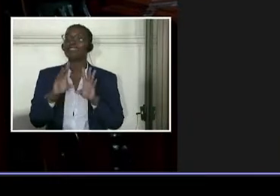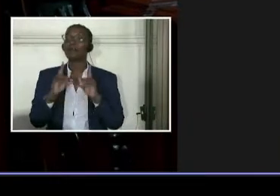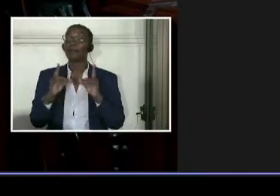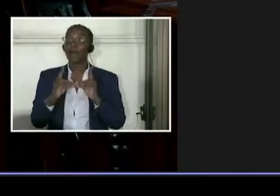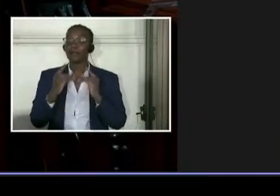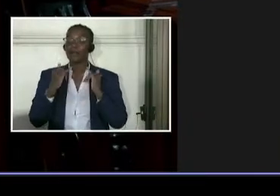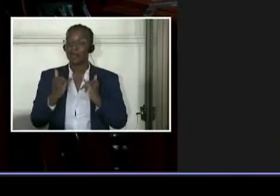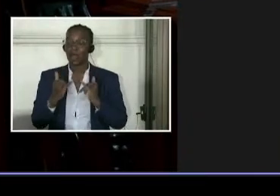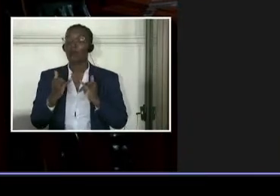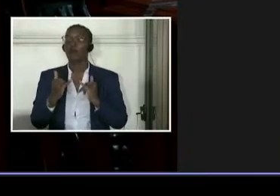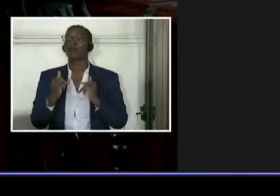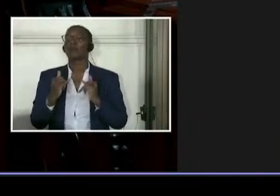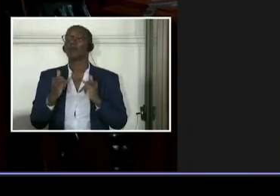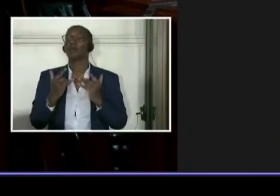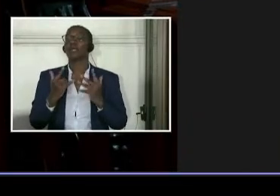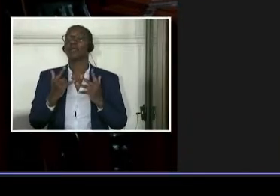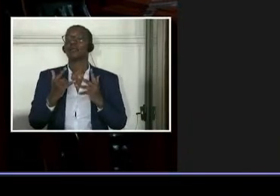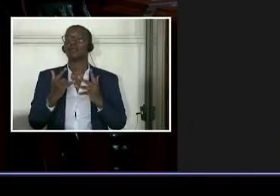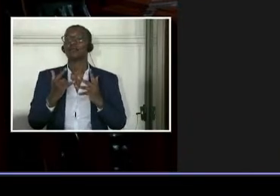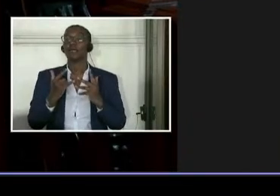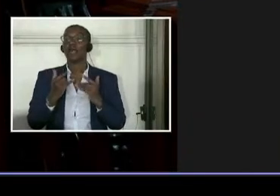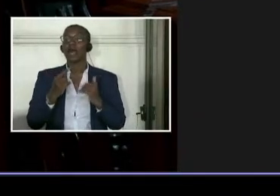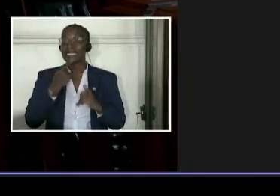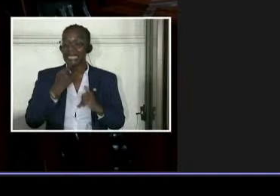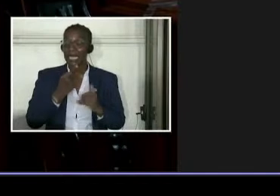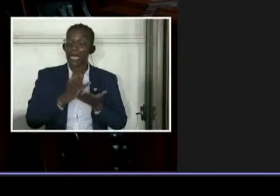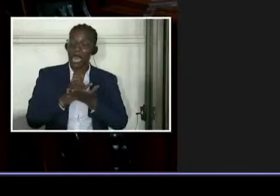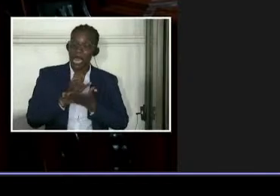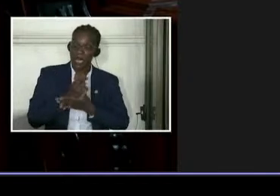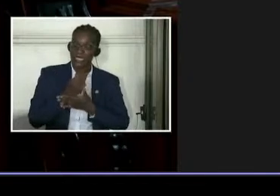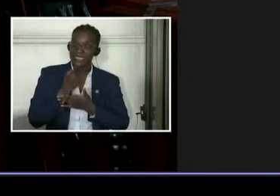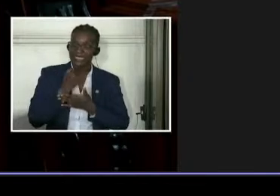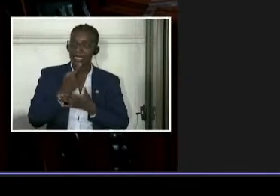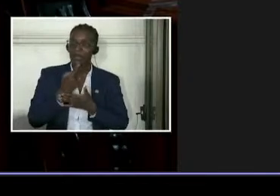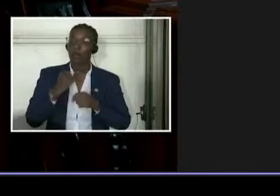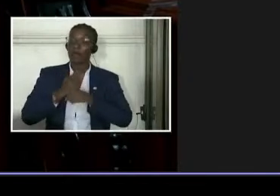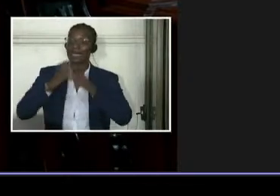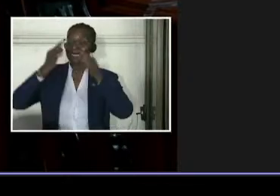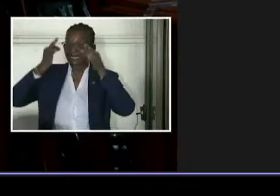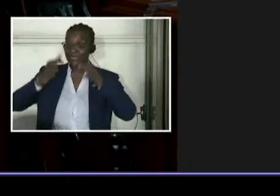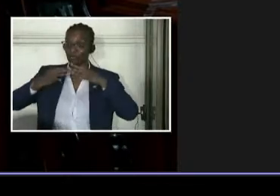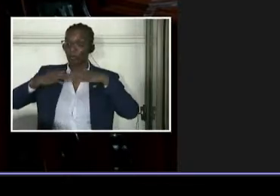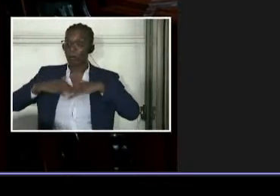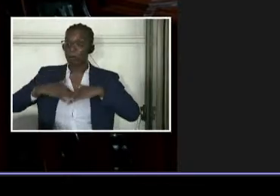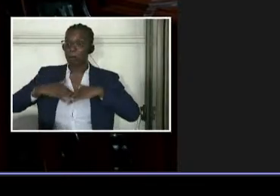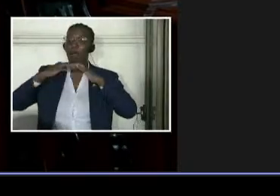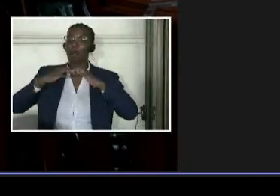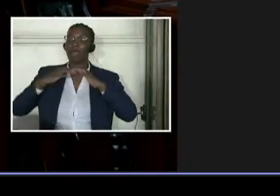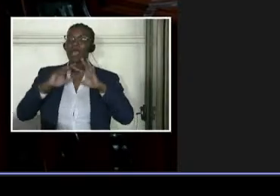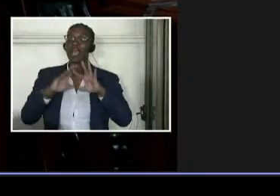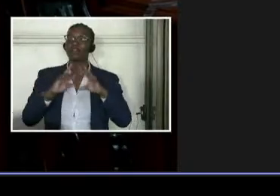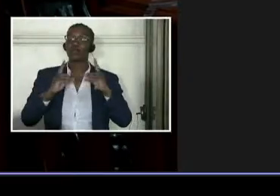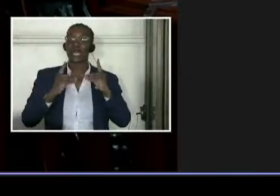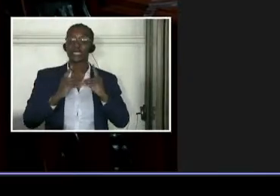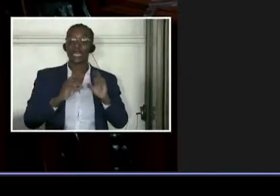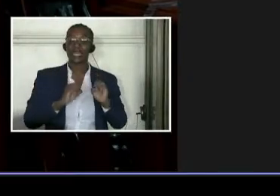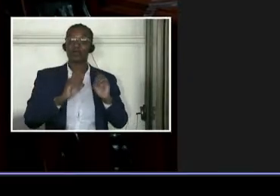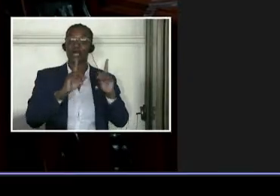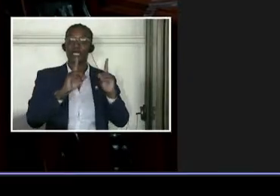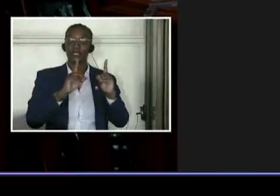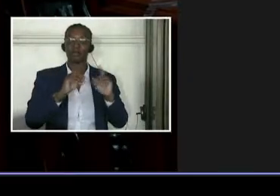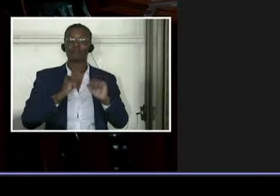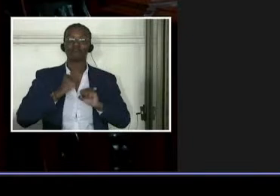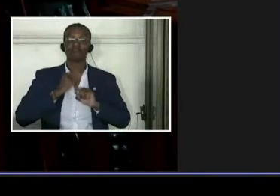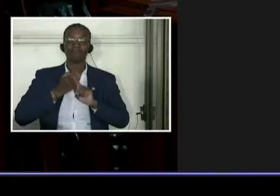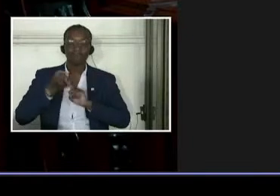department's consumer education in 2021. As stated earlier on, we have taken a decision to embark on an extensive education awareness campaign. We are